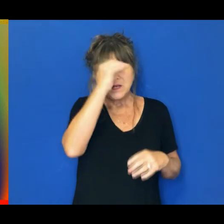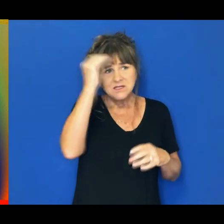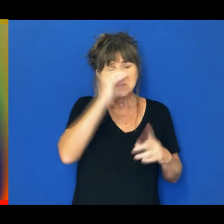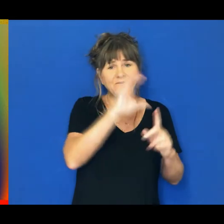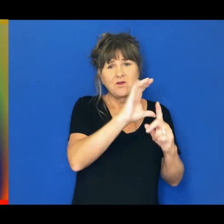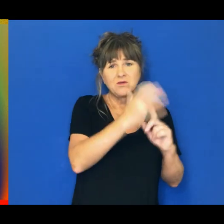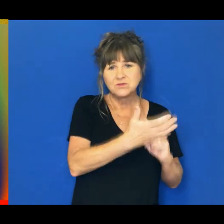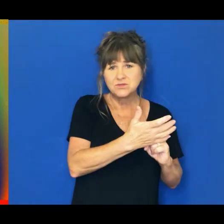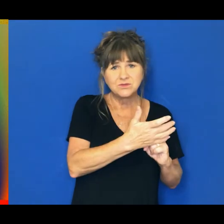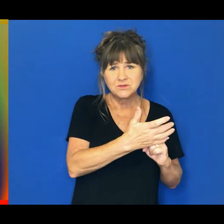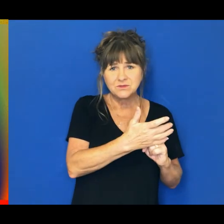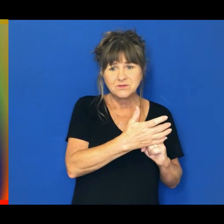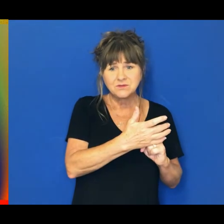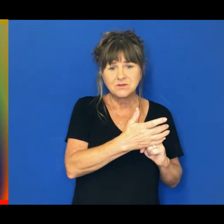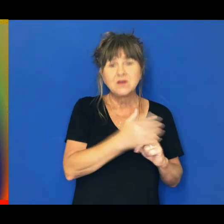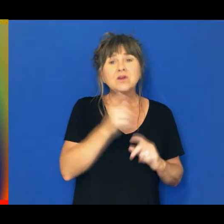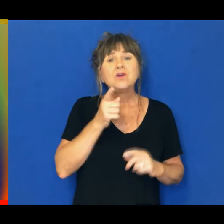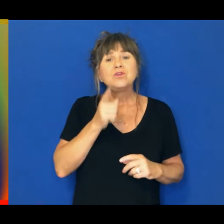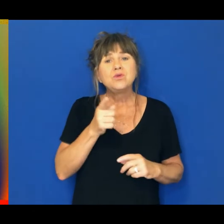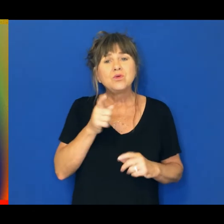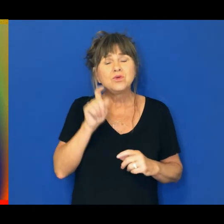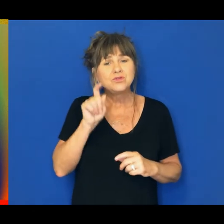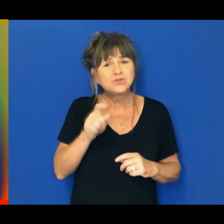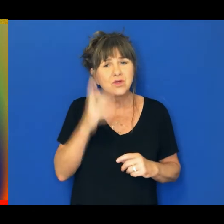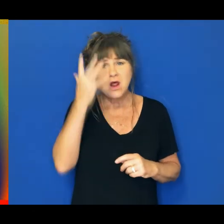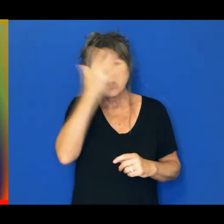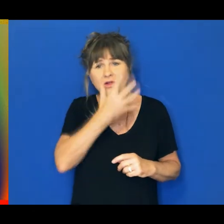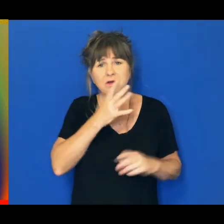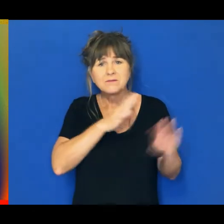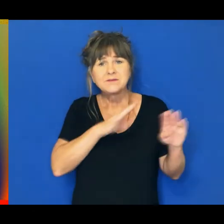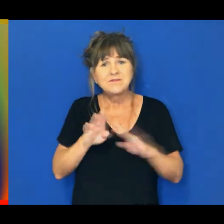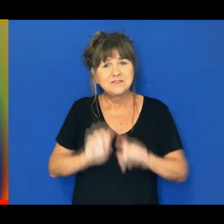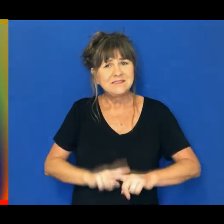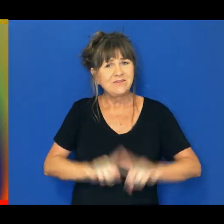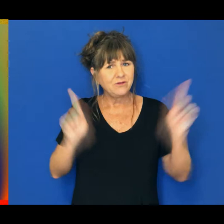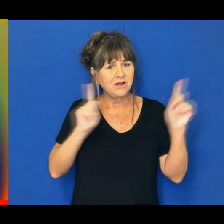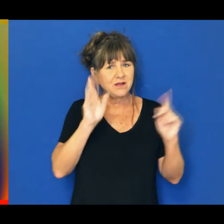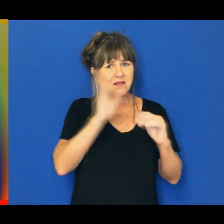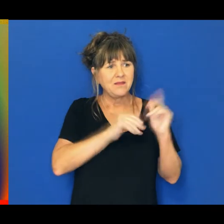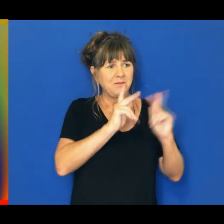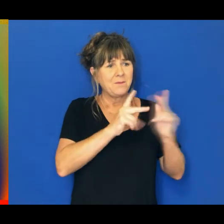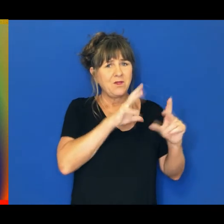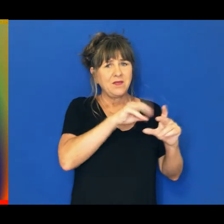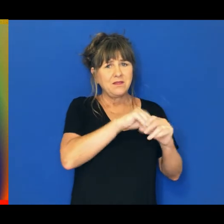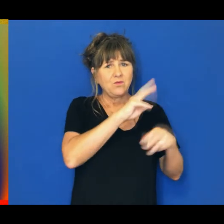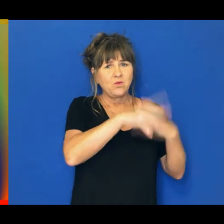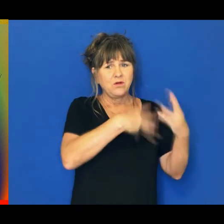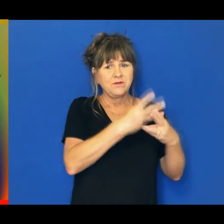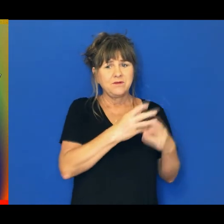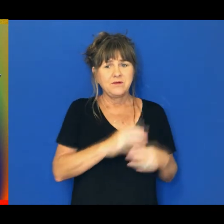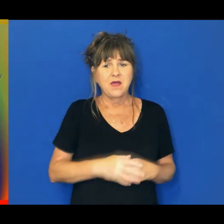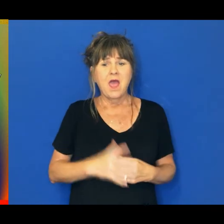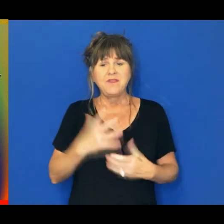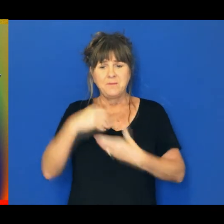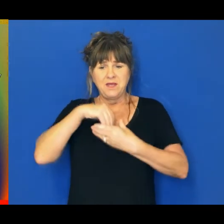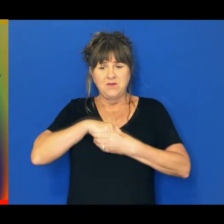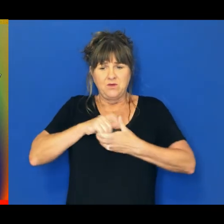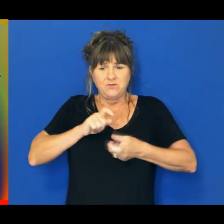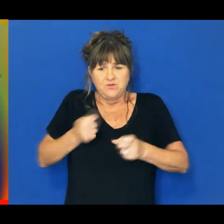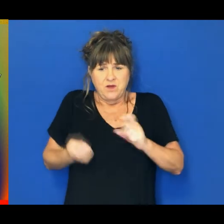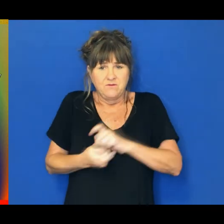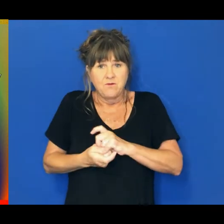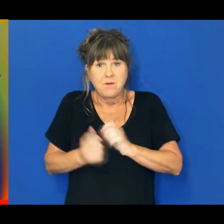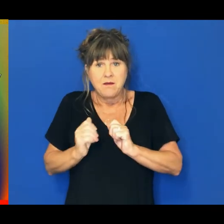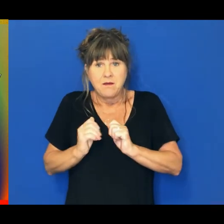opinions of the culture around you. You should look different than everybody else. "But be inwardly transformed by" who?